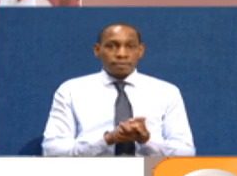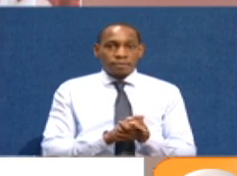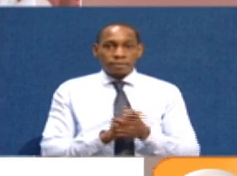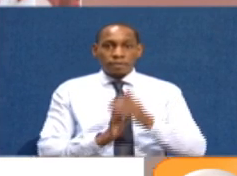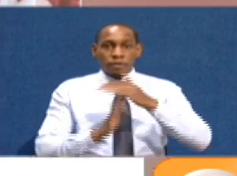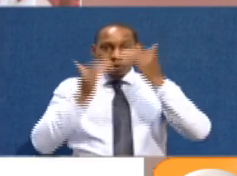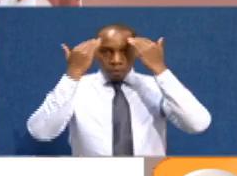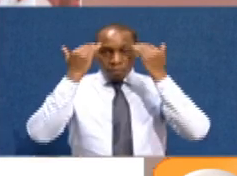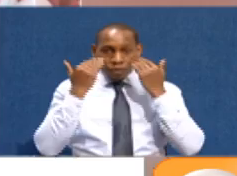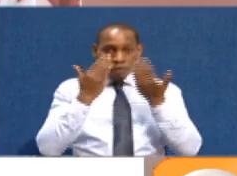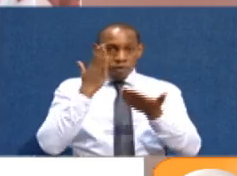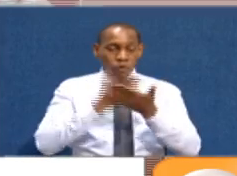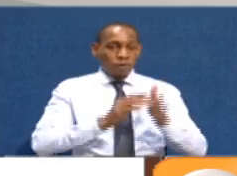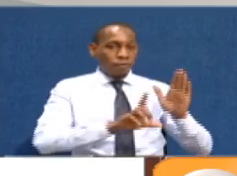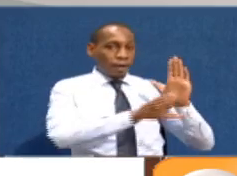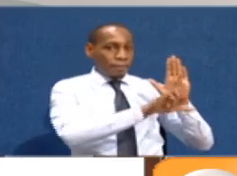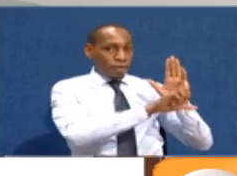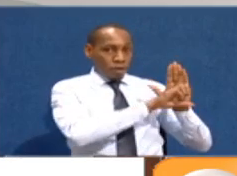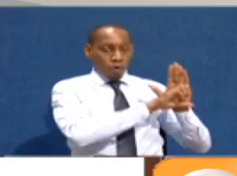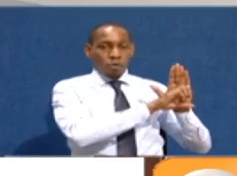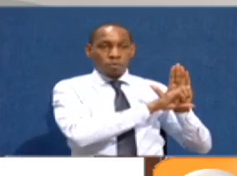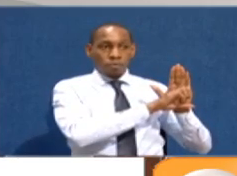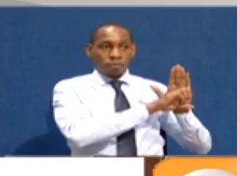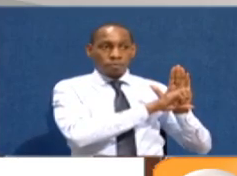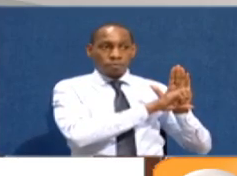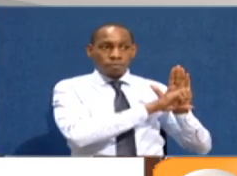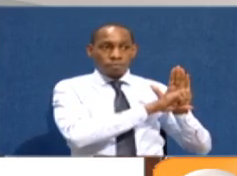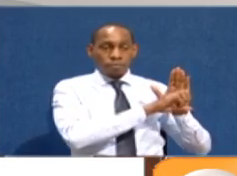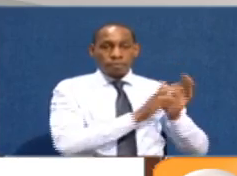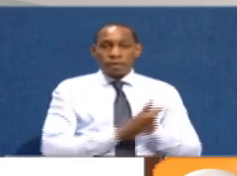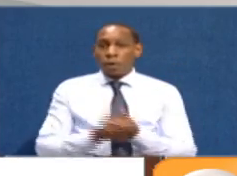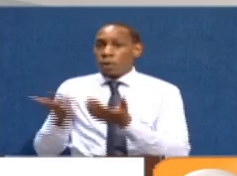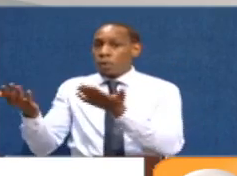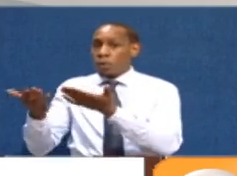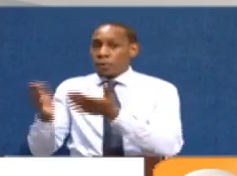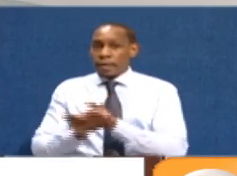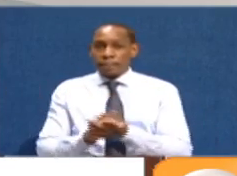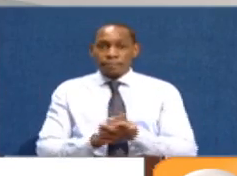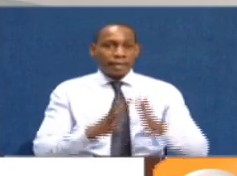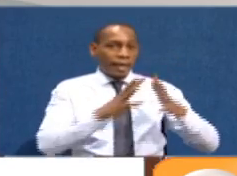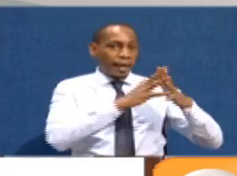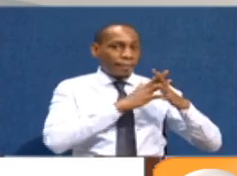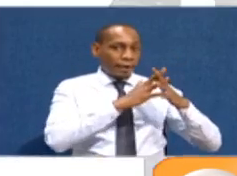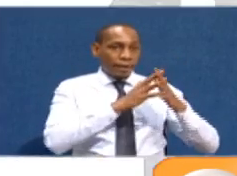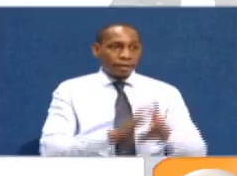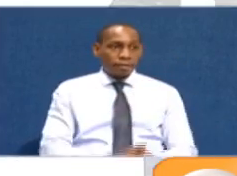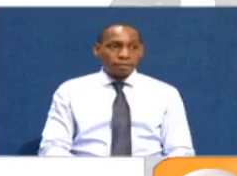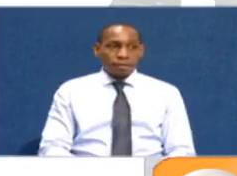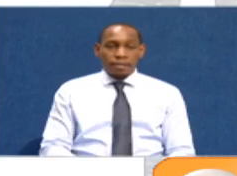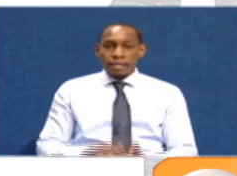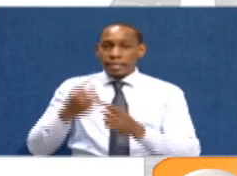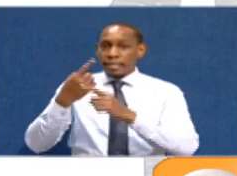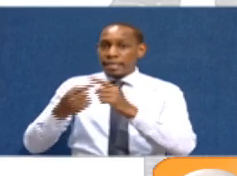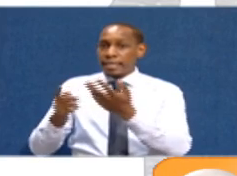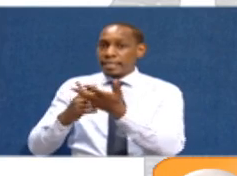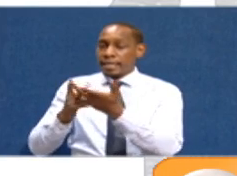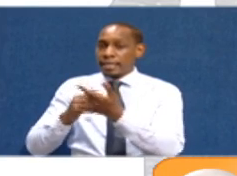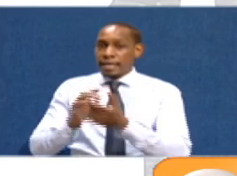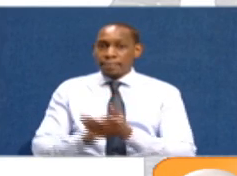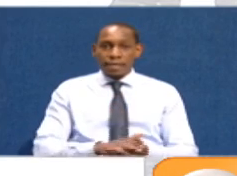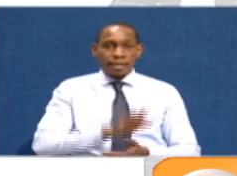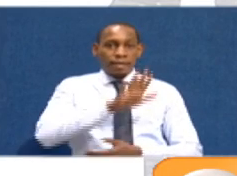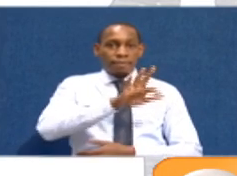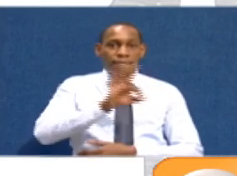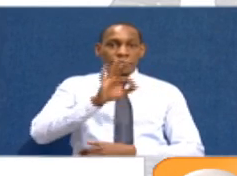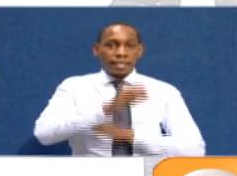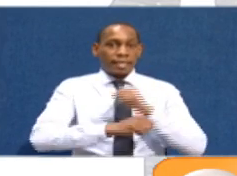made it legal for interracial couples to get married. Where? In the United States. In the United States, yeah. So how many years then? So this was 53